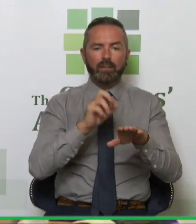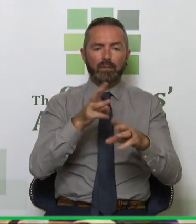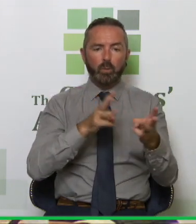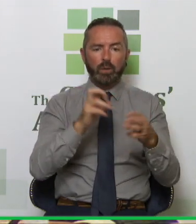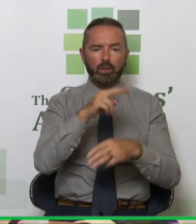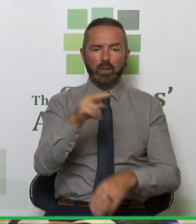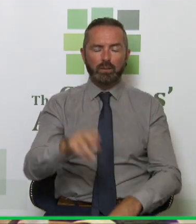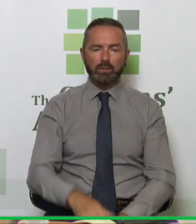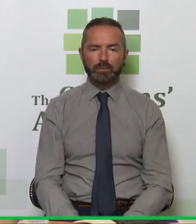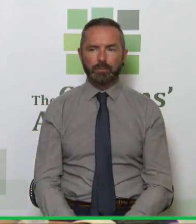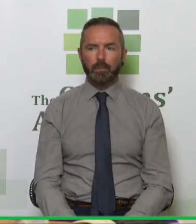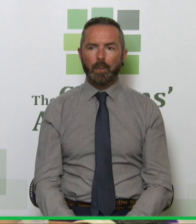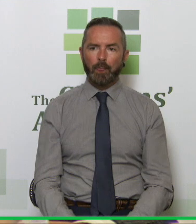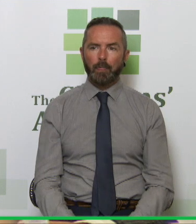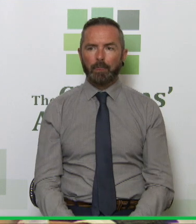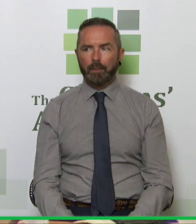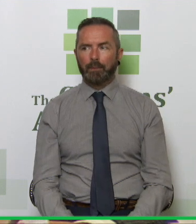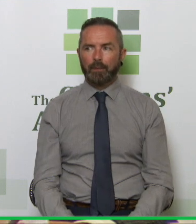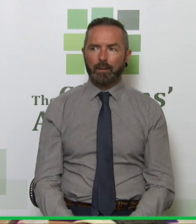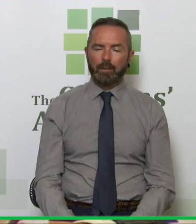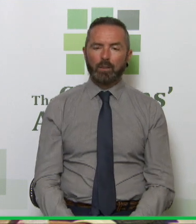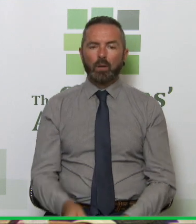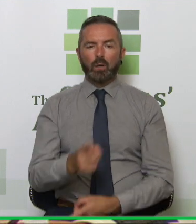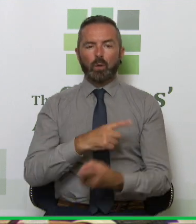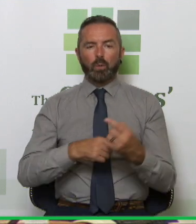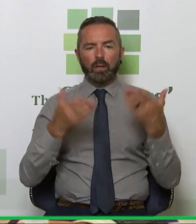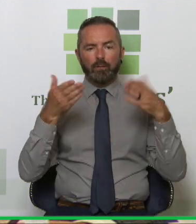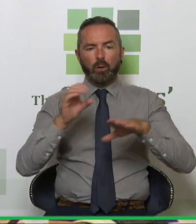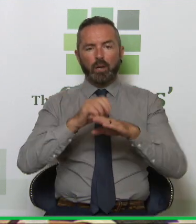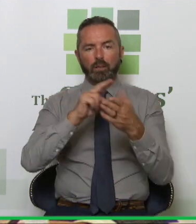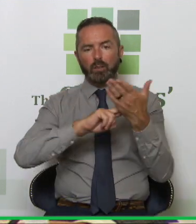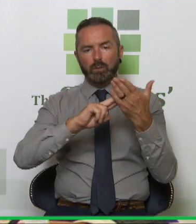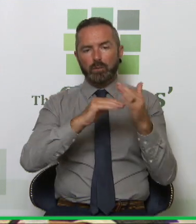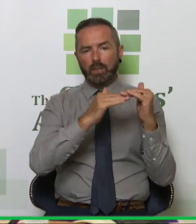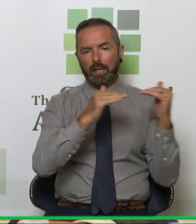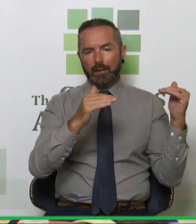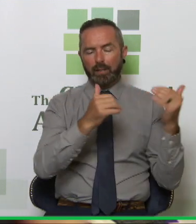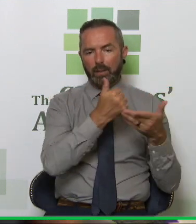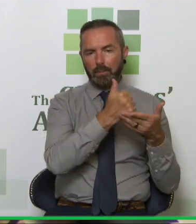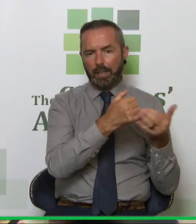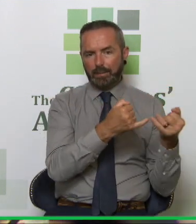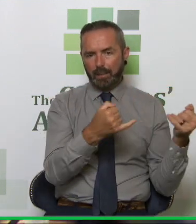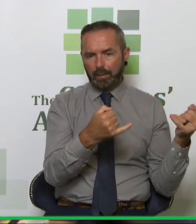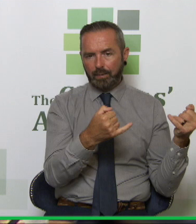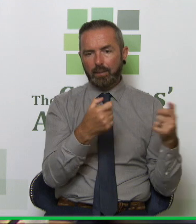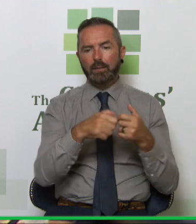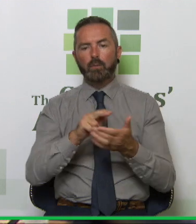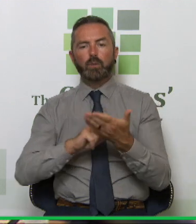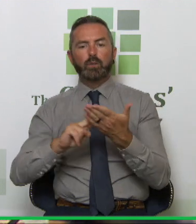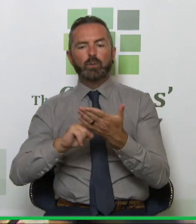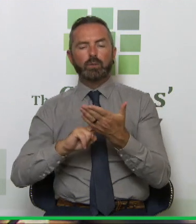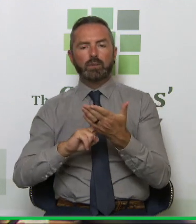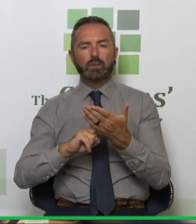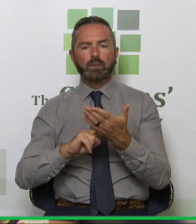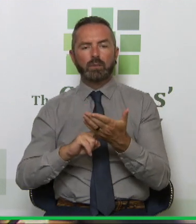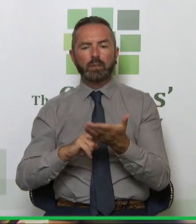space. So we are looking at consumption levels at baseline, and then we are using the